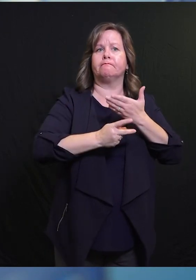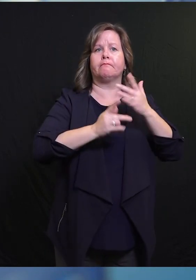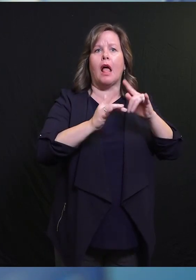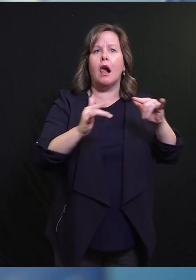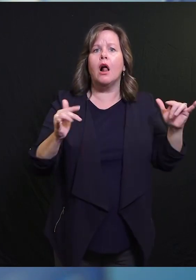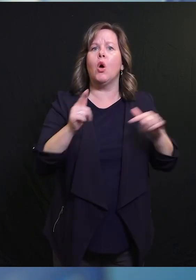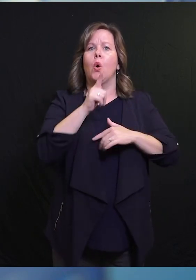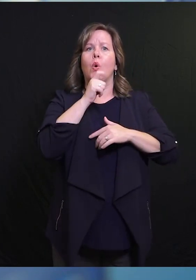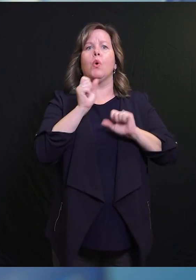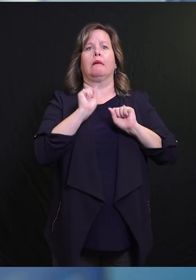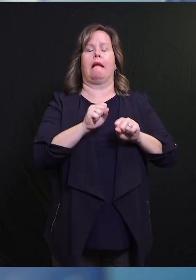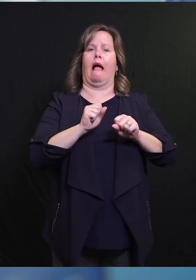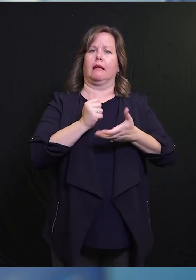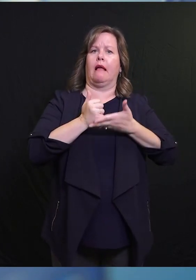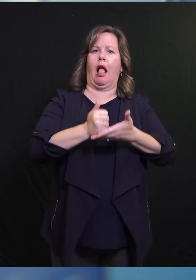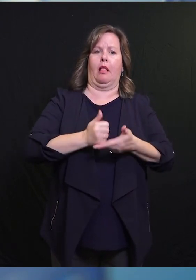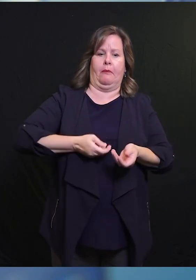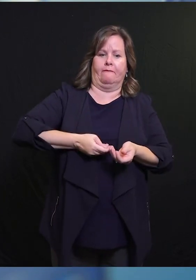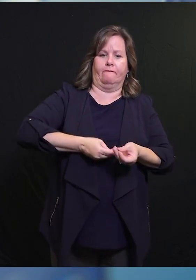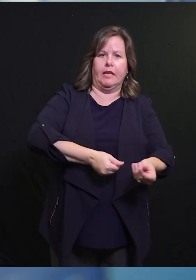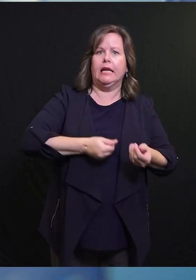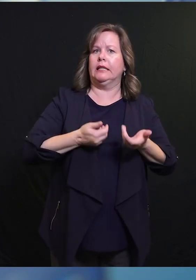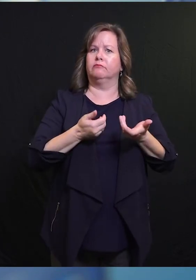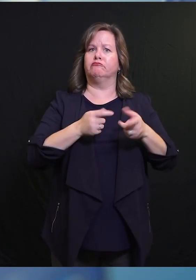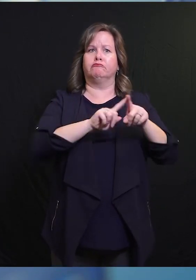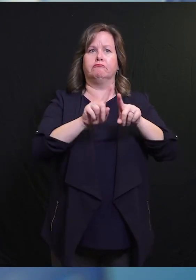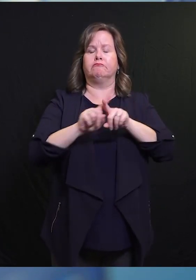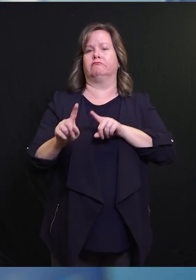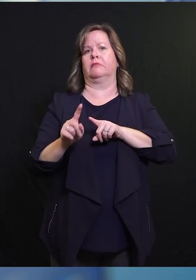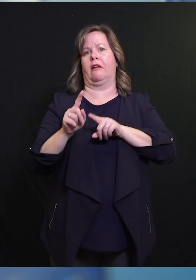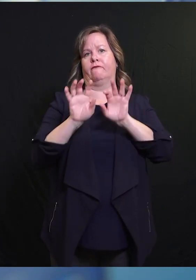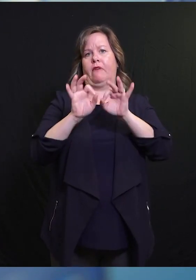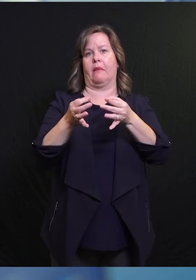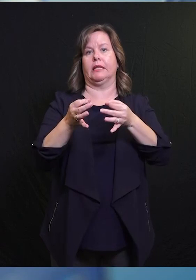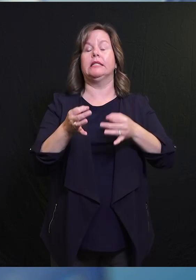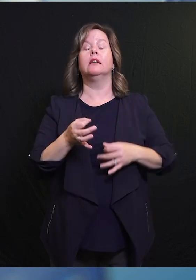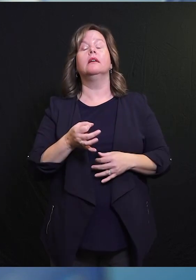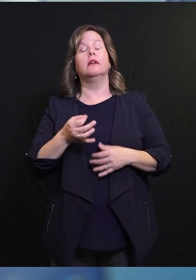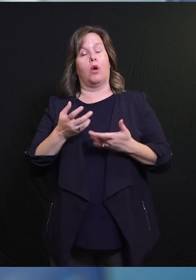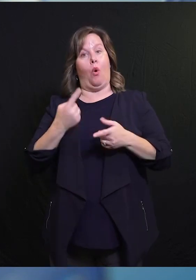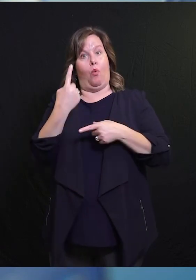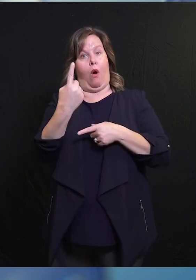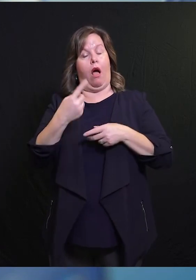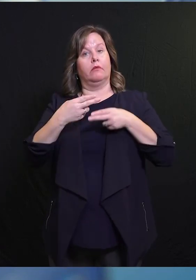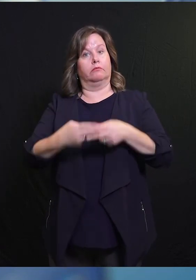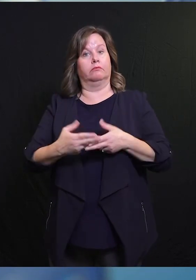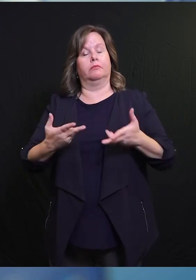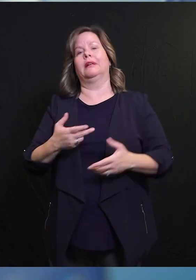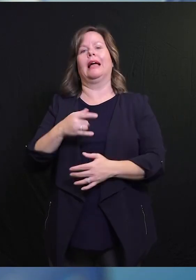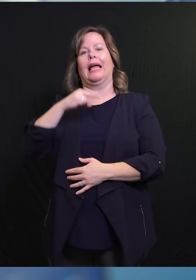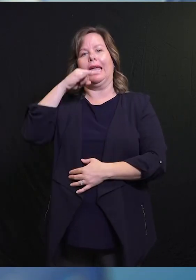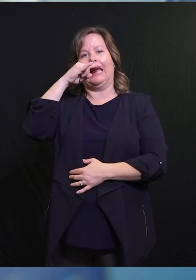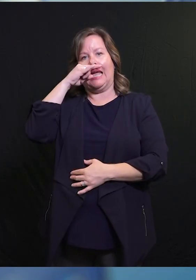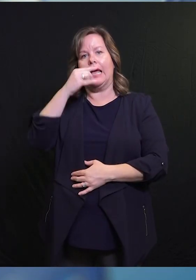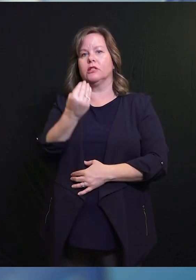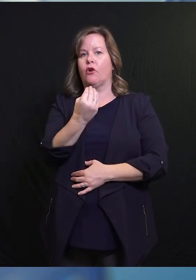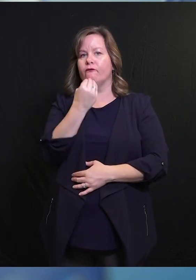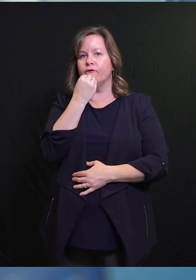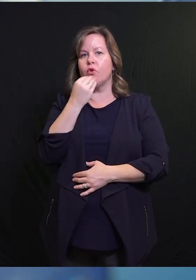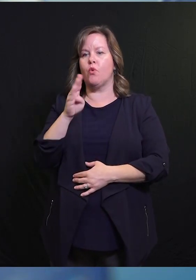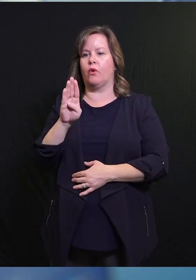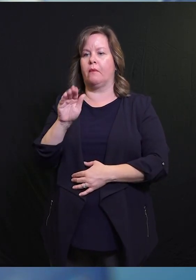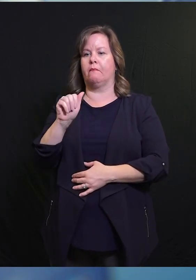part to feed families. One of those organizations is Kids Food Basket. And so I want to encourage you to go to their website,